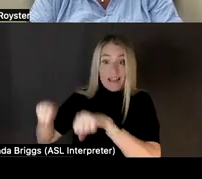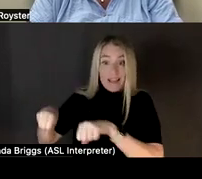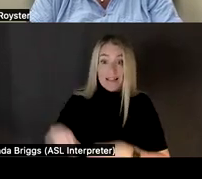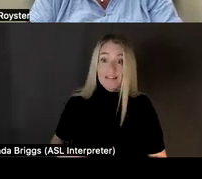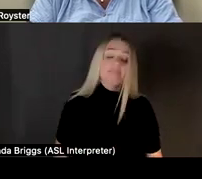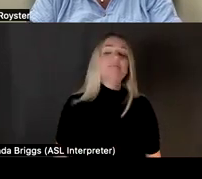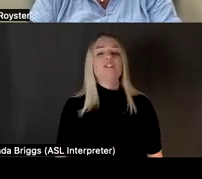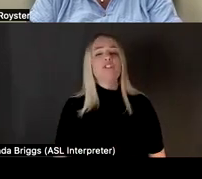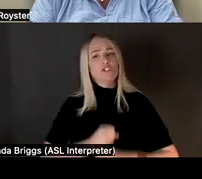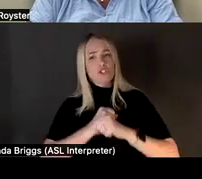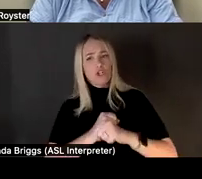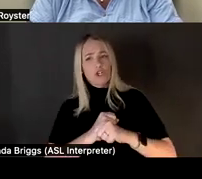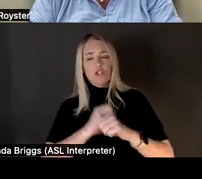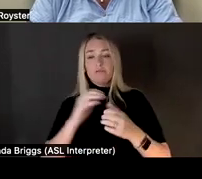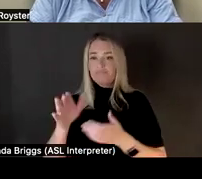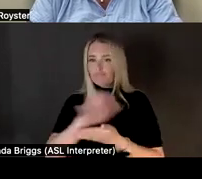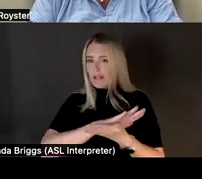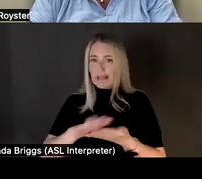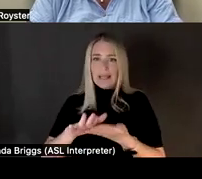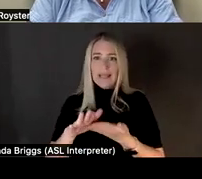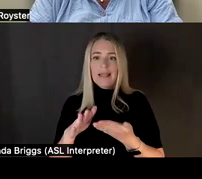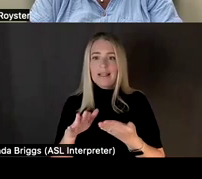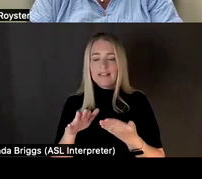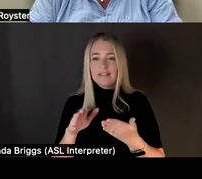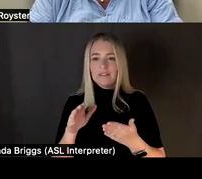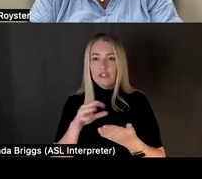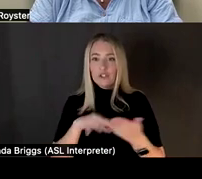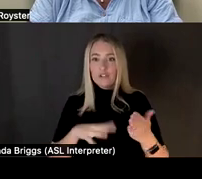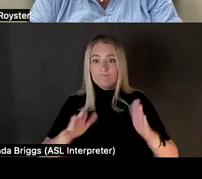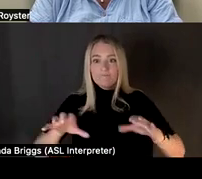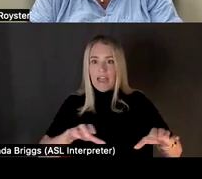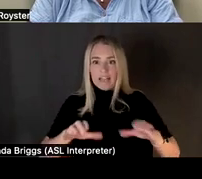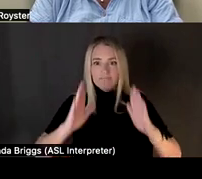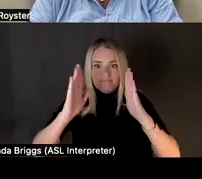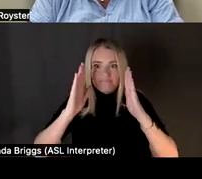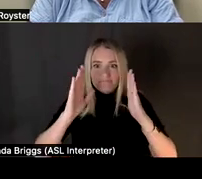secure, clean, active and engaged, welcoming.